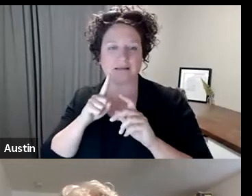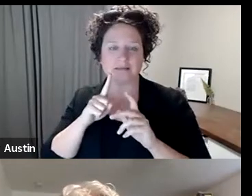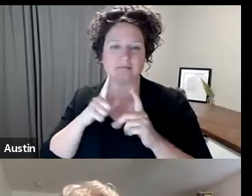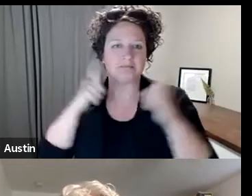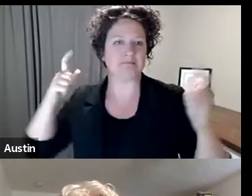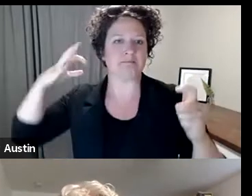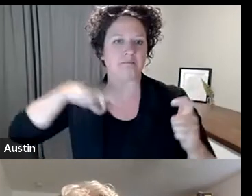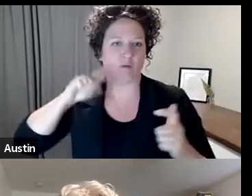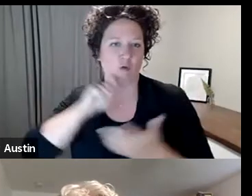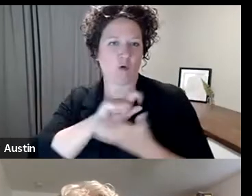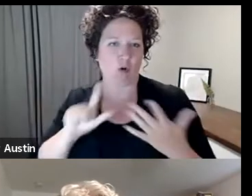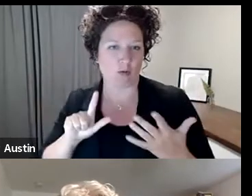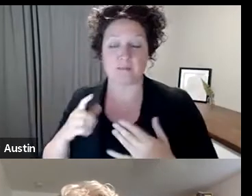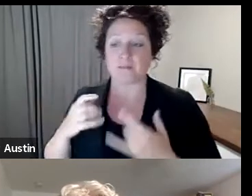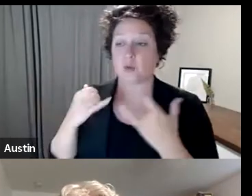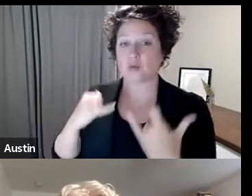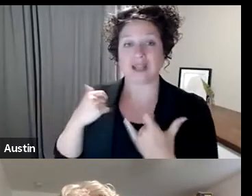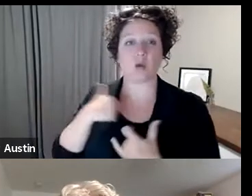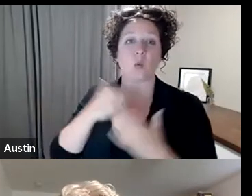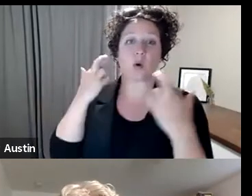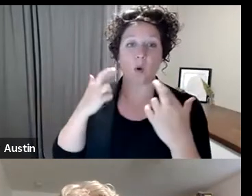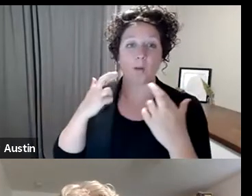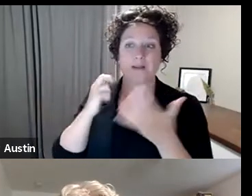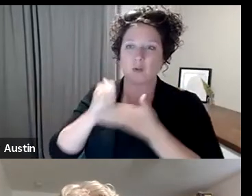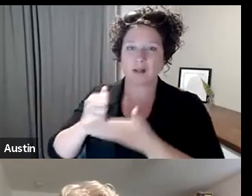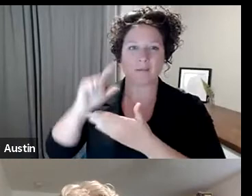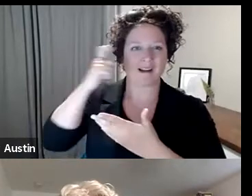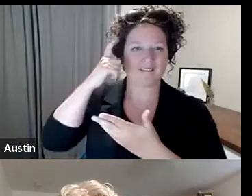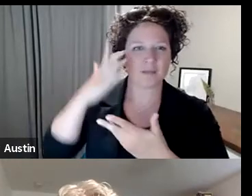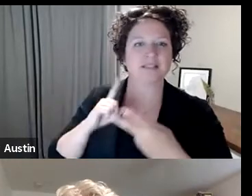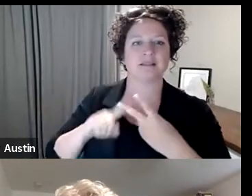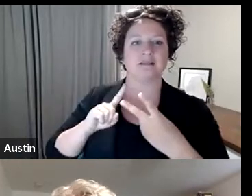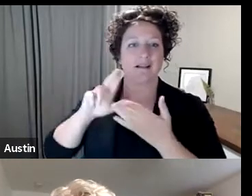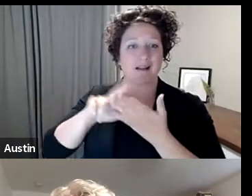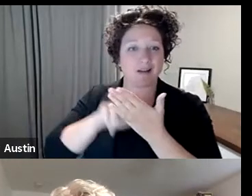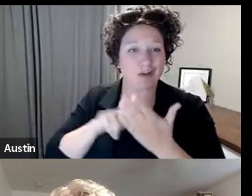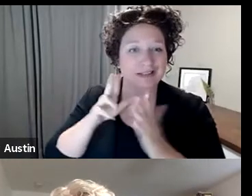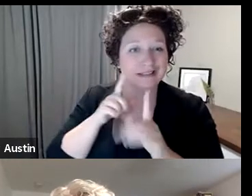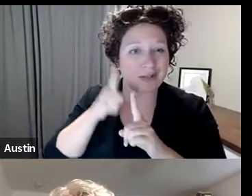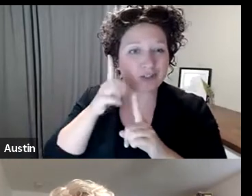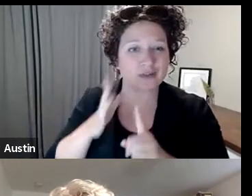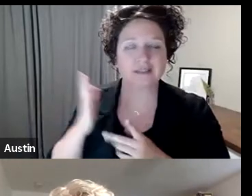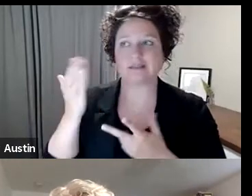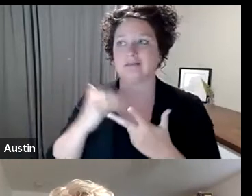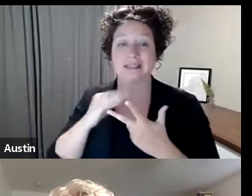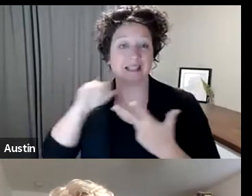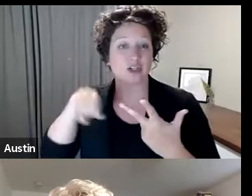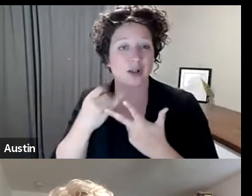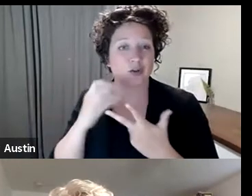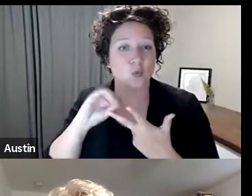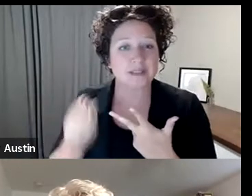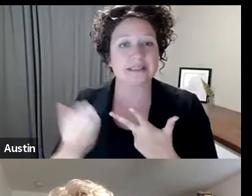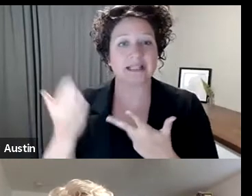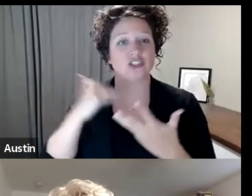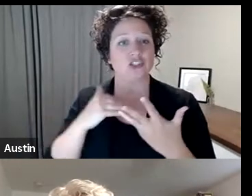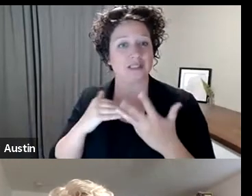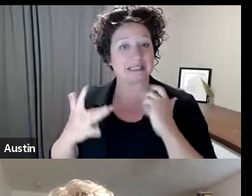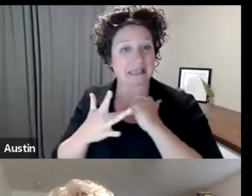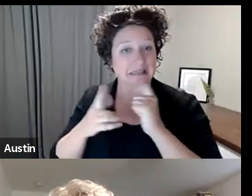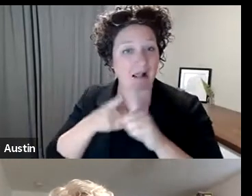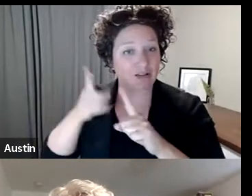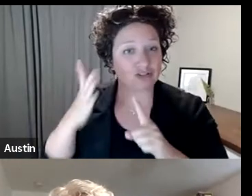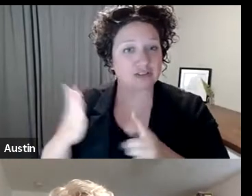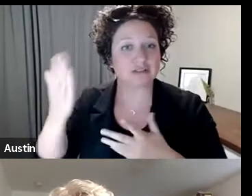all. Today, we hope to help governments, contracting specialists, international organizations,